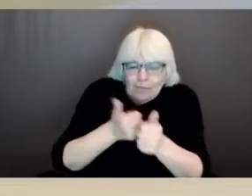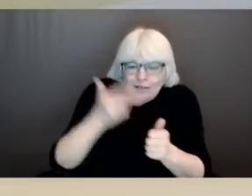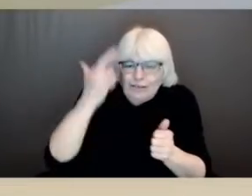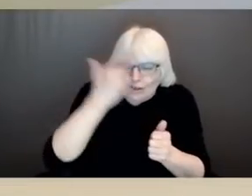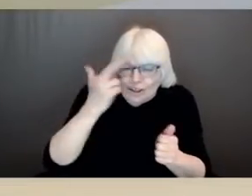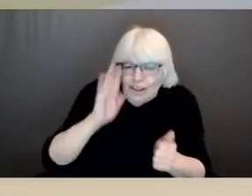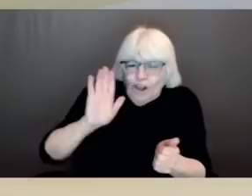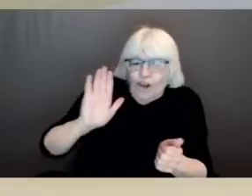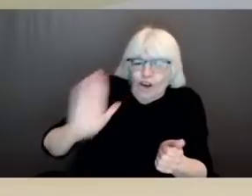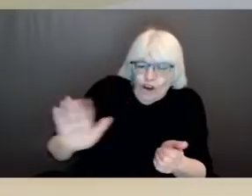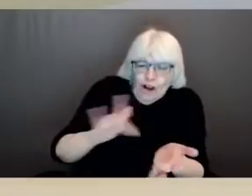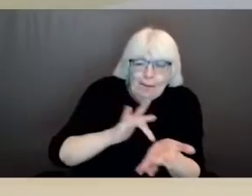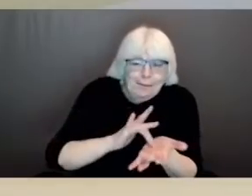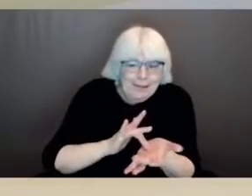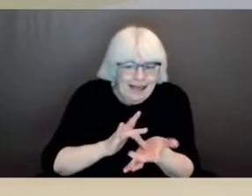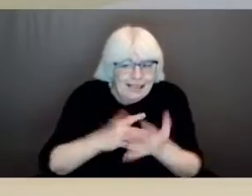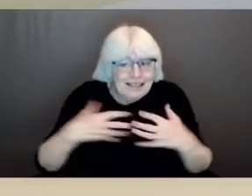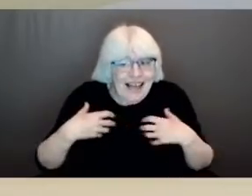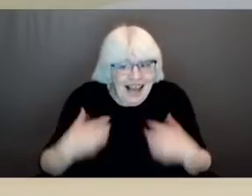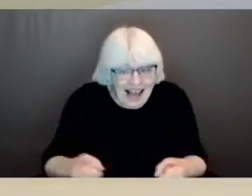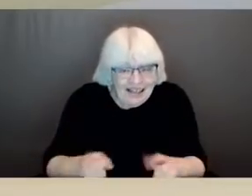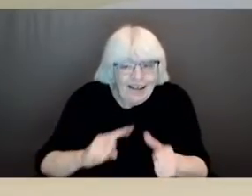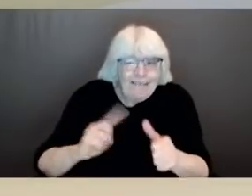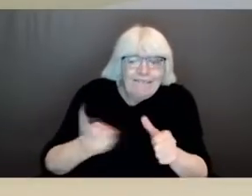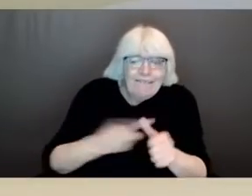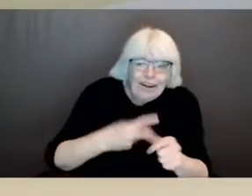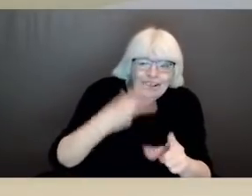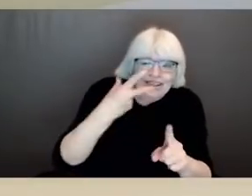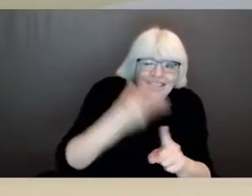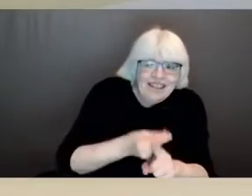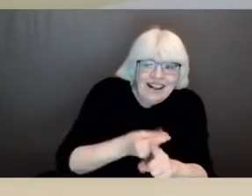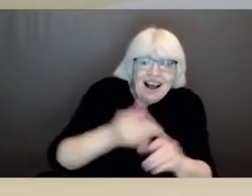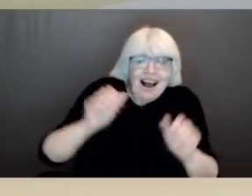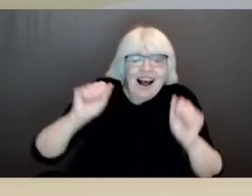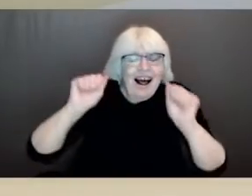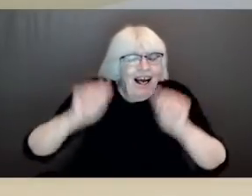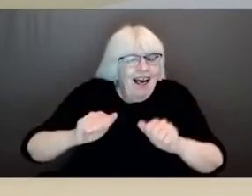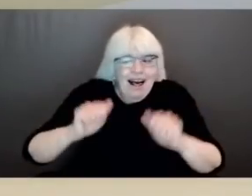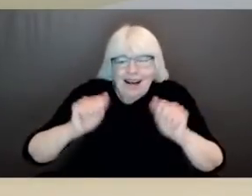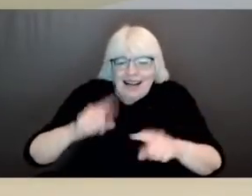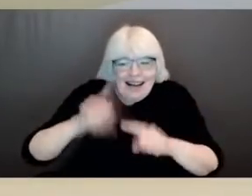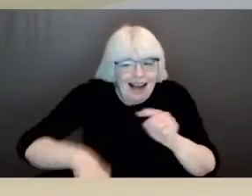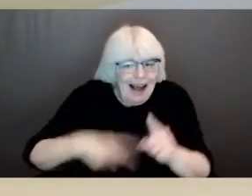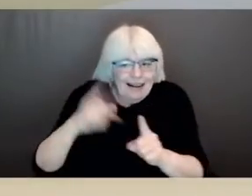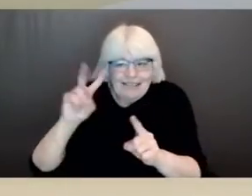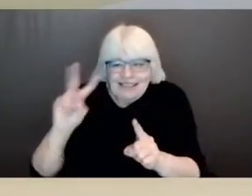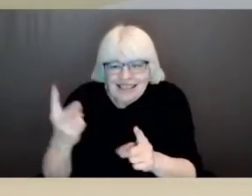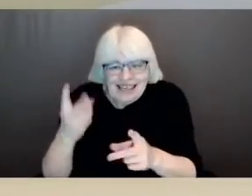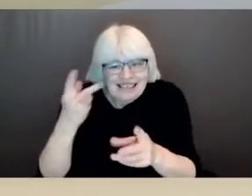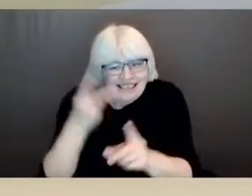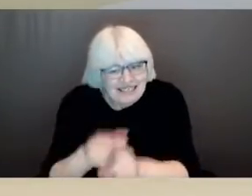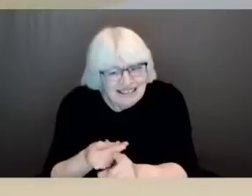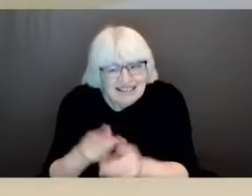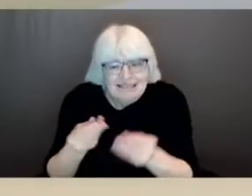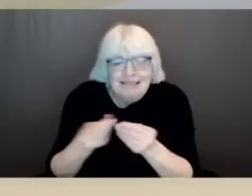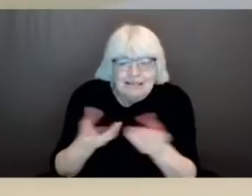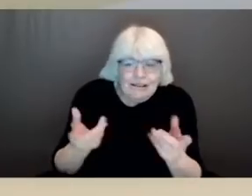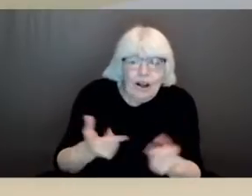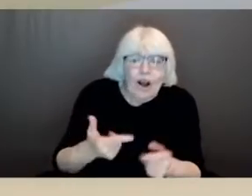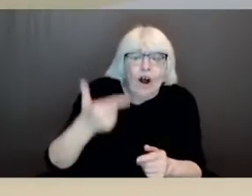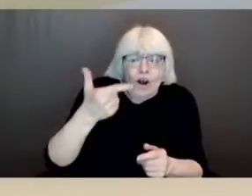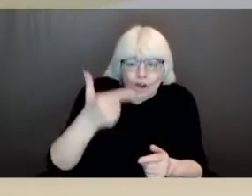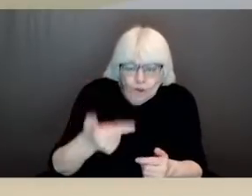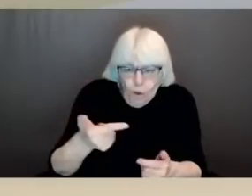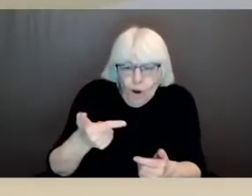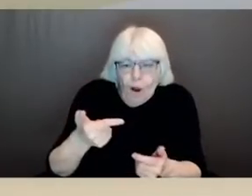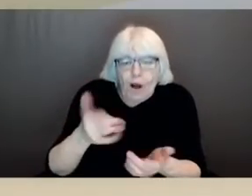and are unable to receive the second dose. We've given out 21 of those medical exemptions, but 21